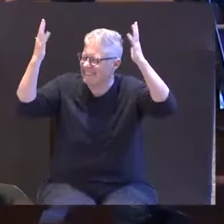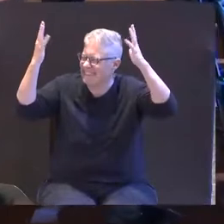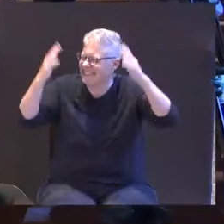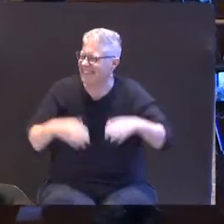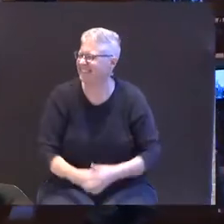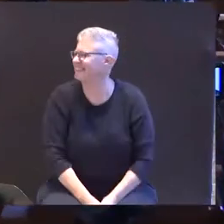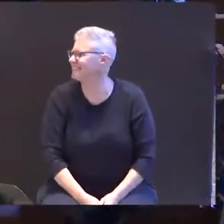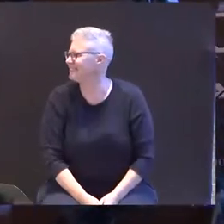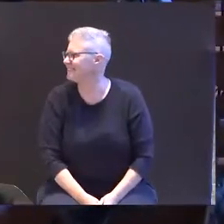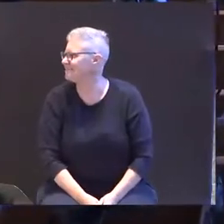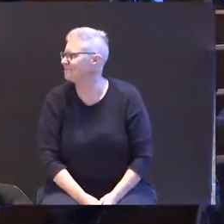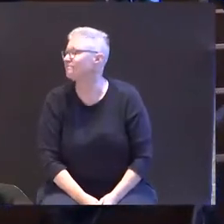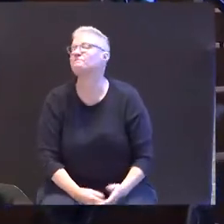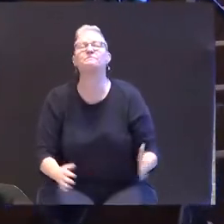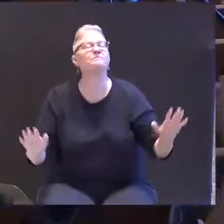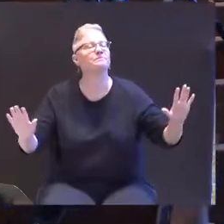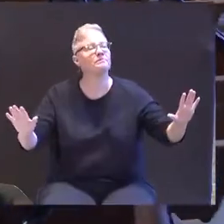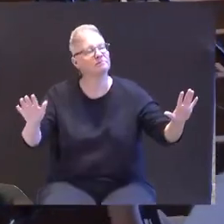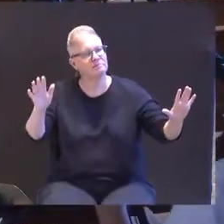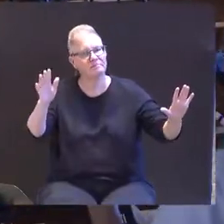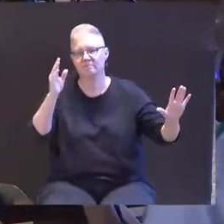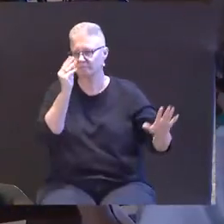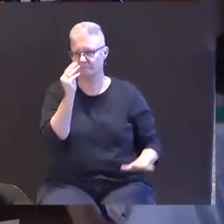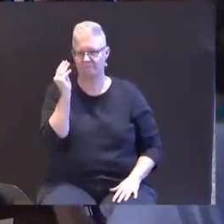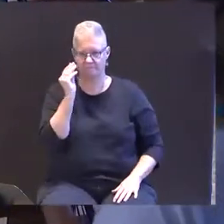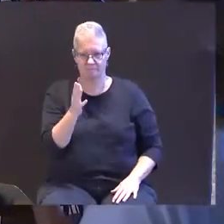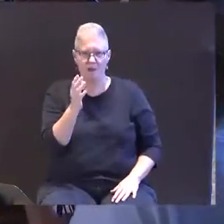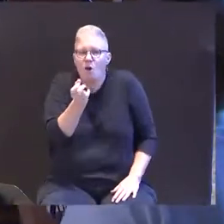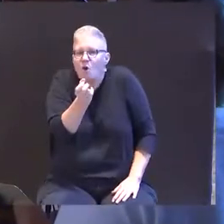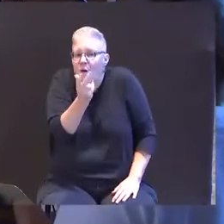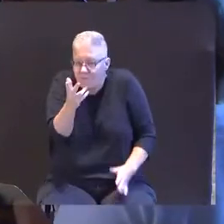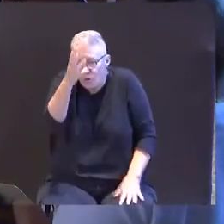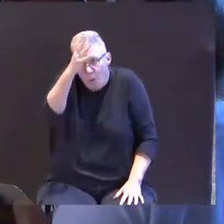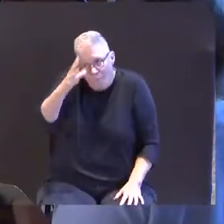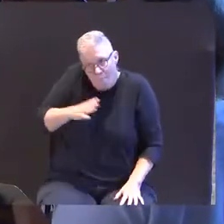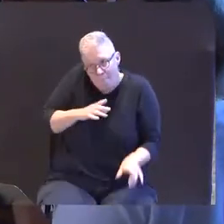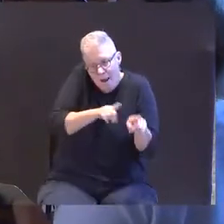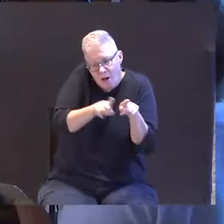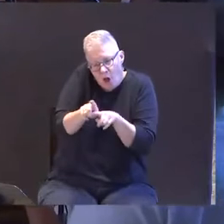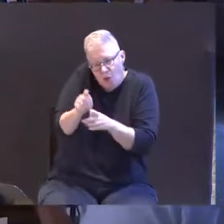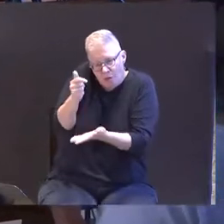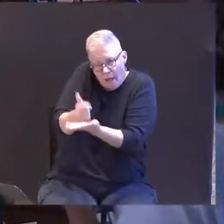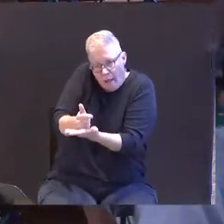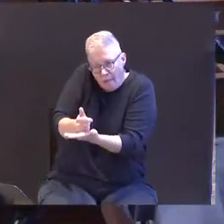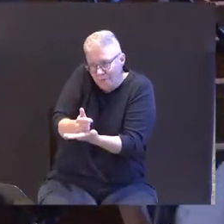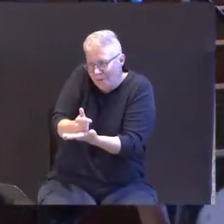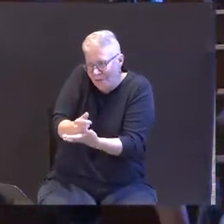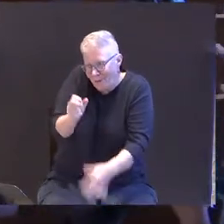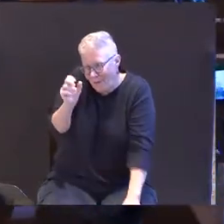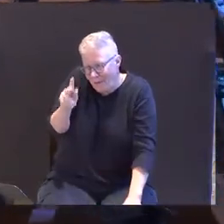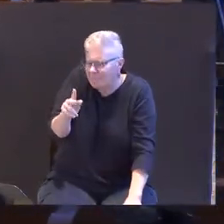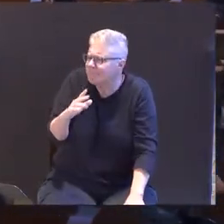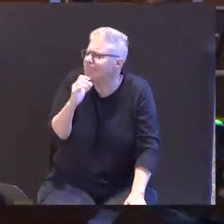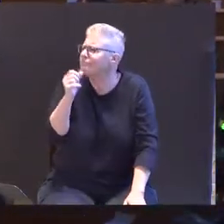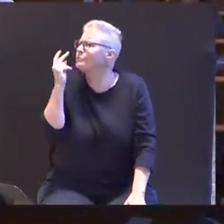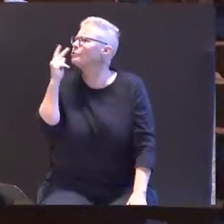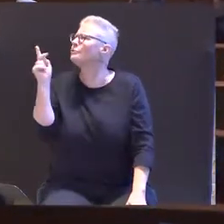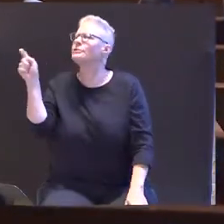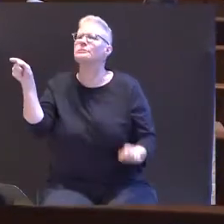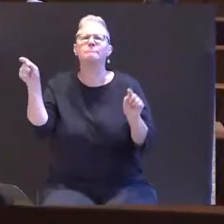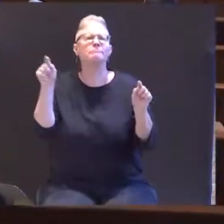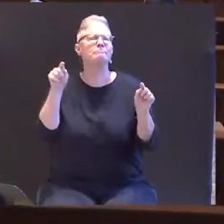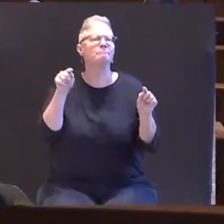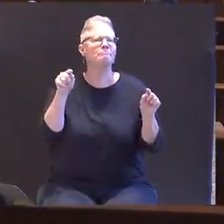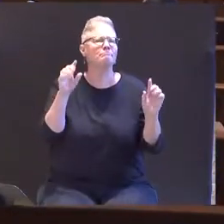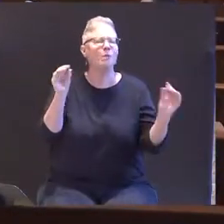Yes. Now, there were a couple of men who also helped. Oh, dear me. And I don't see of them any of them.